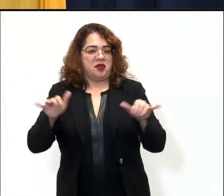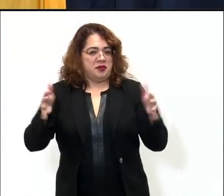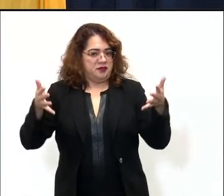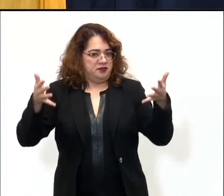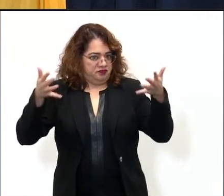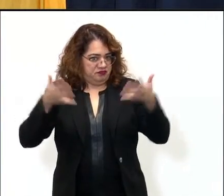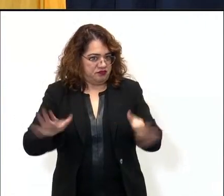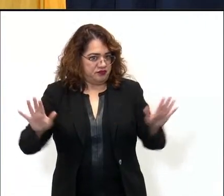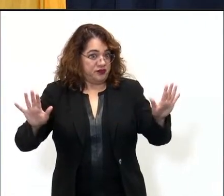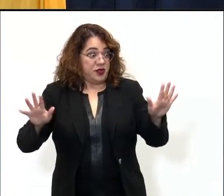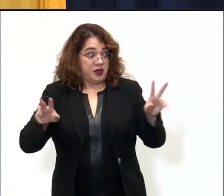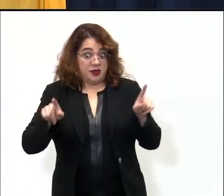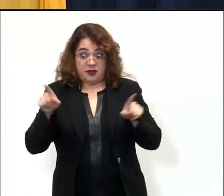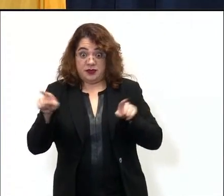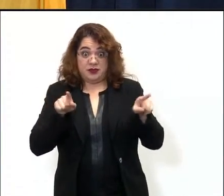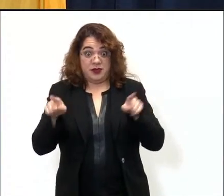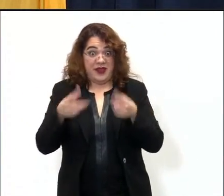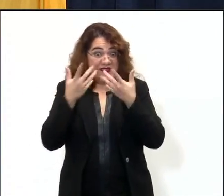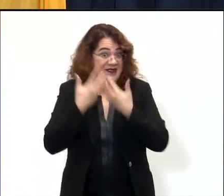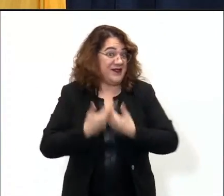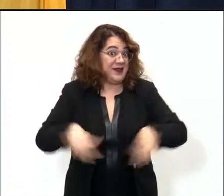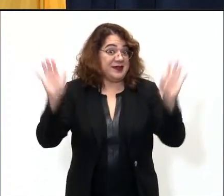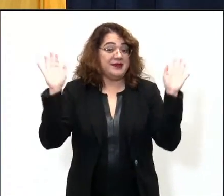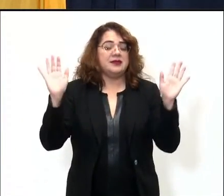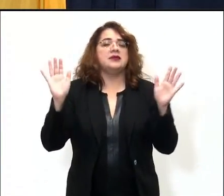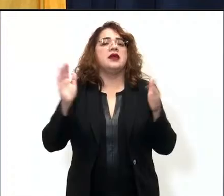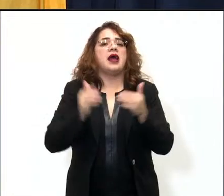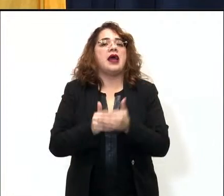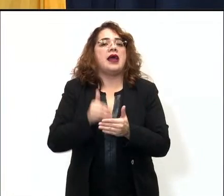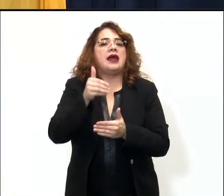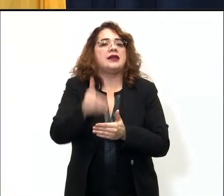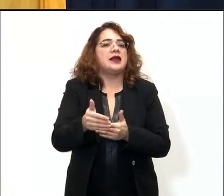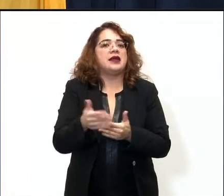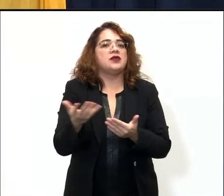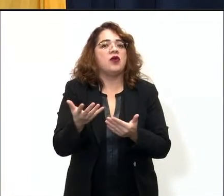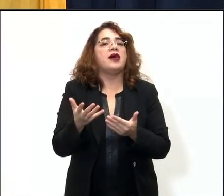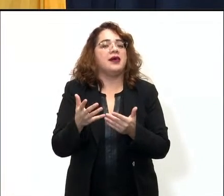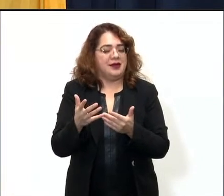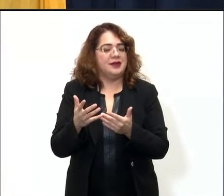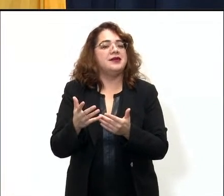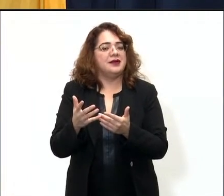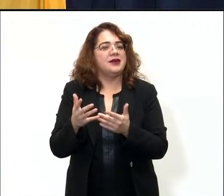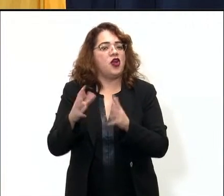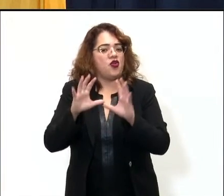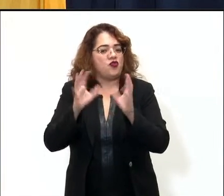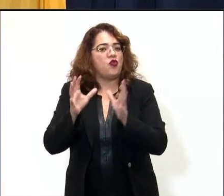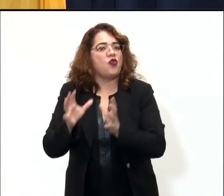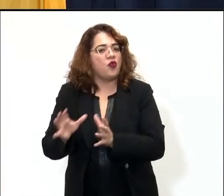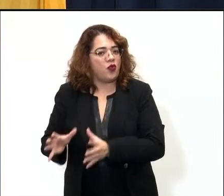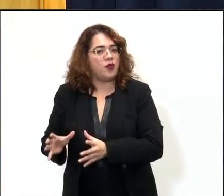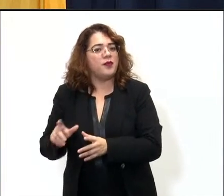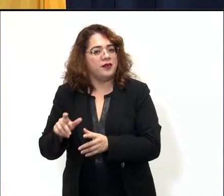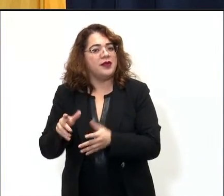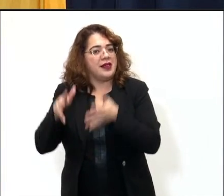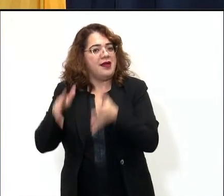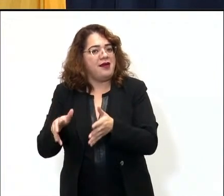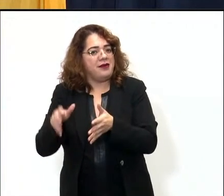we'll be moving on to the other groups. But please note, and this is something that's really important,